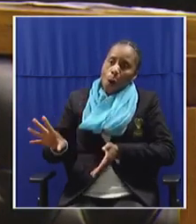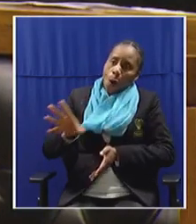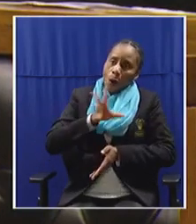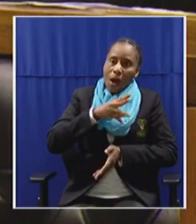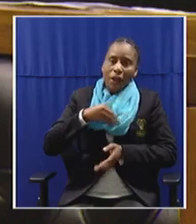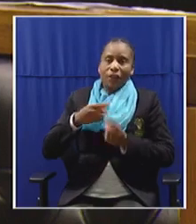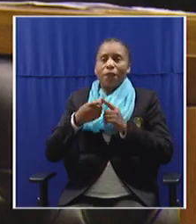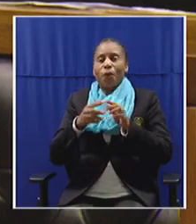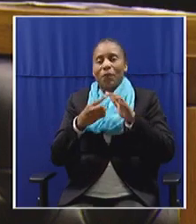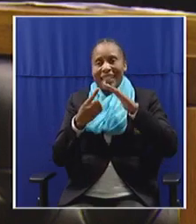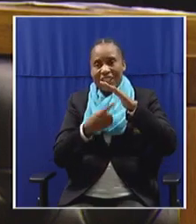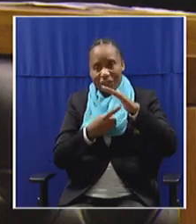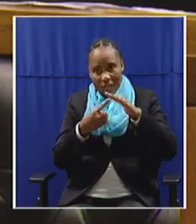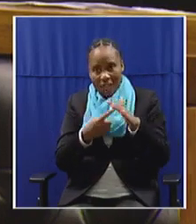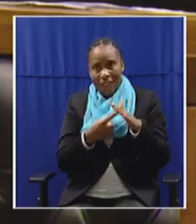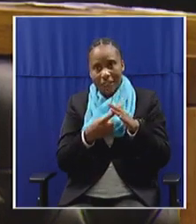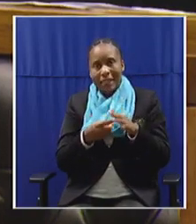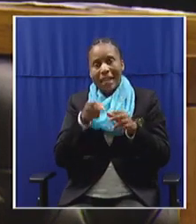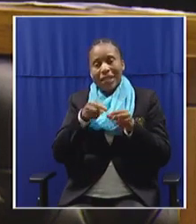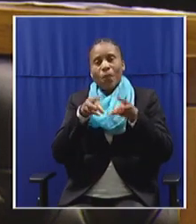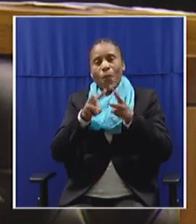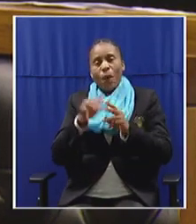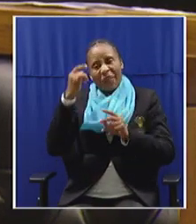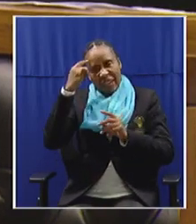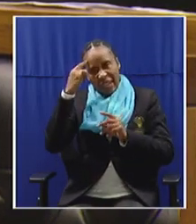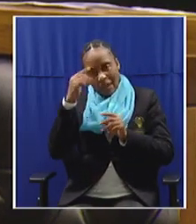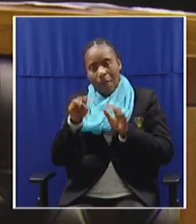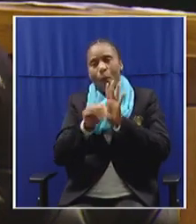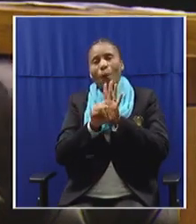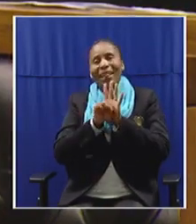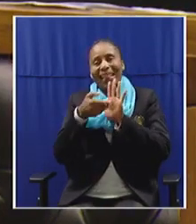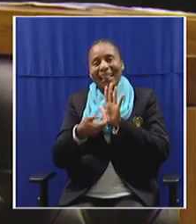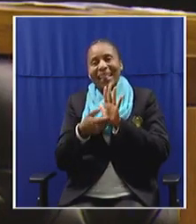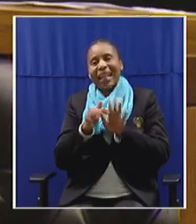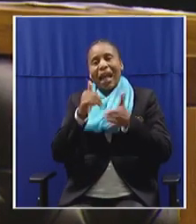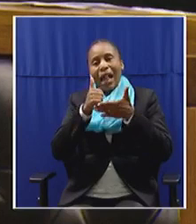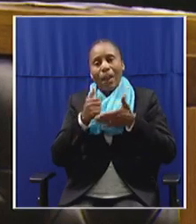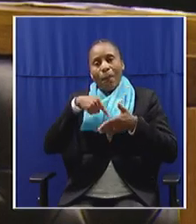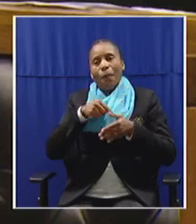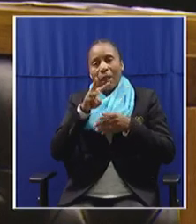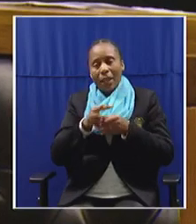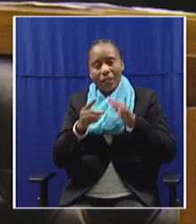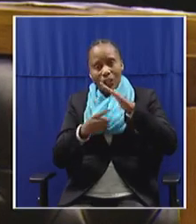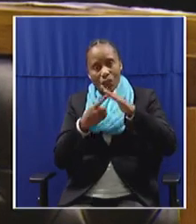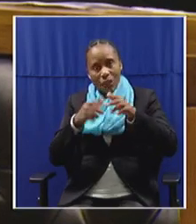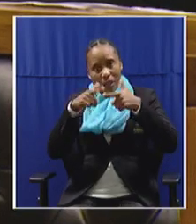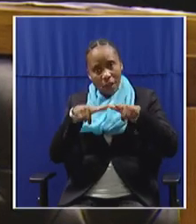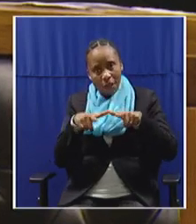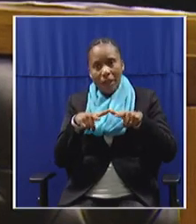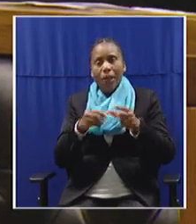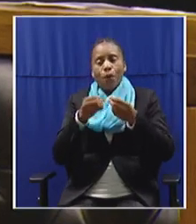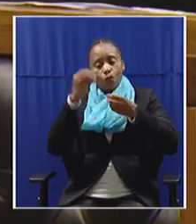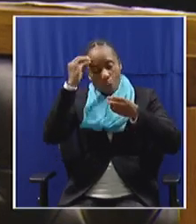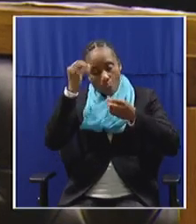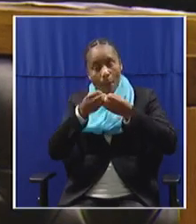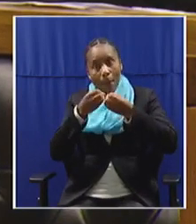le esicabanga ukuthi izosiza uma sime ku district kunabo masipala abaningana kuleyo ndawo. Sizohlangana sonke ku